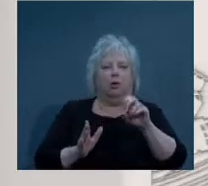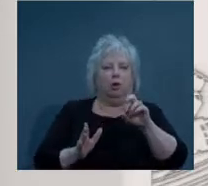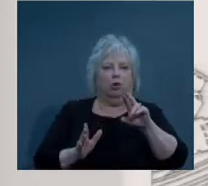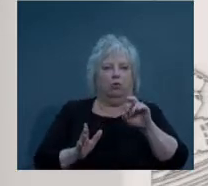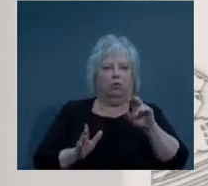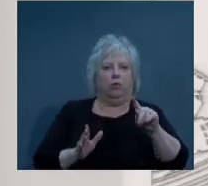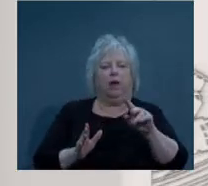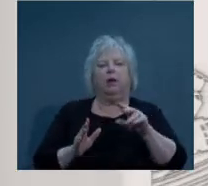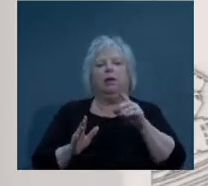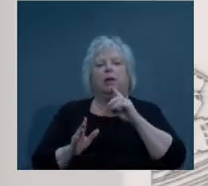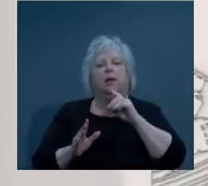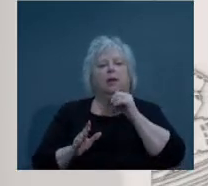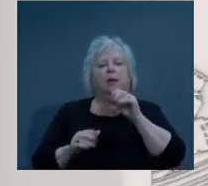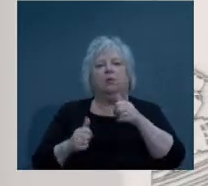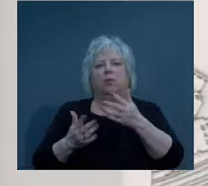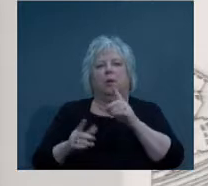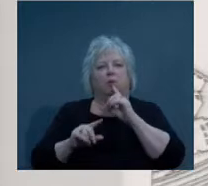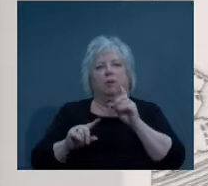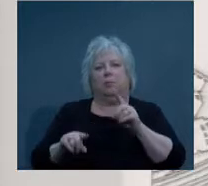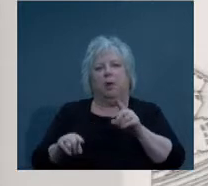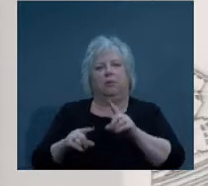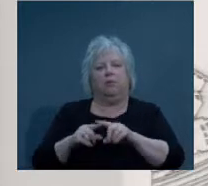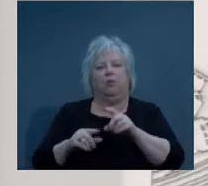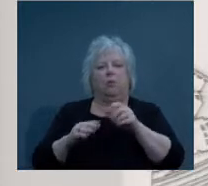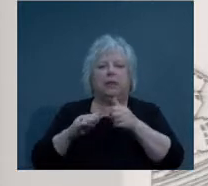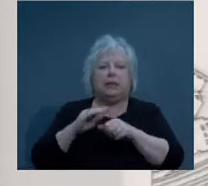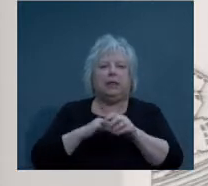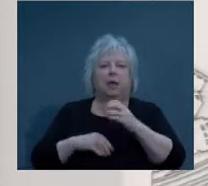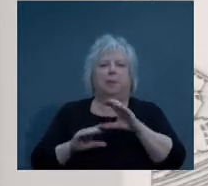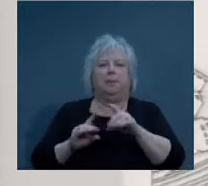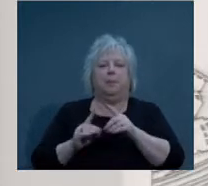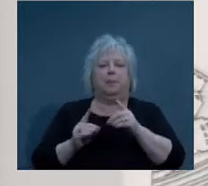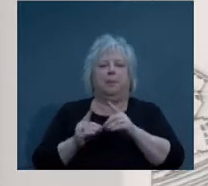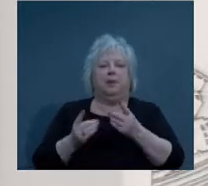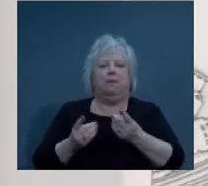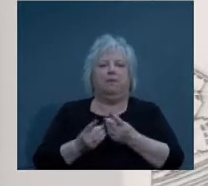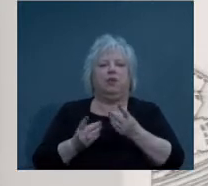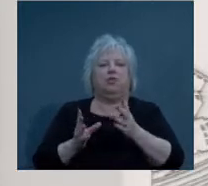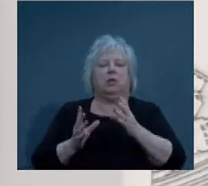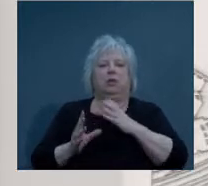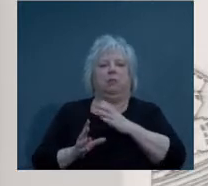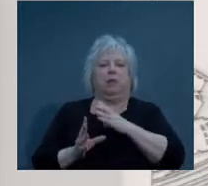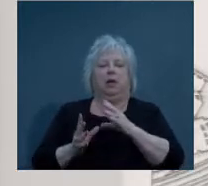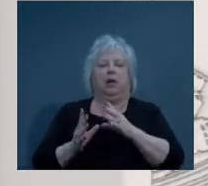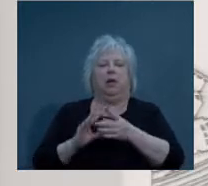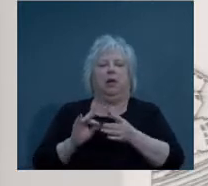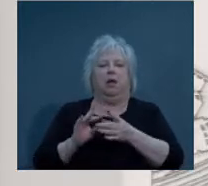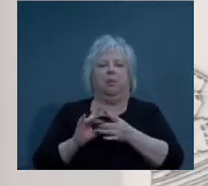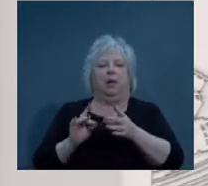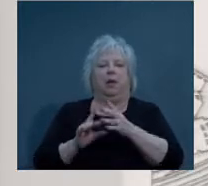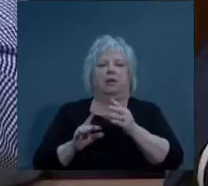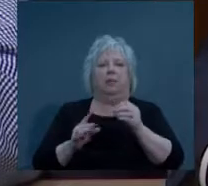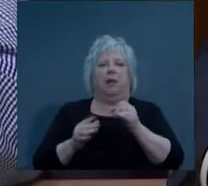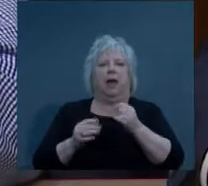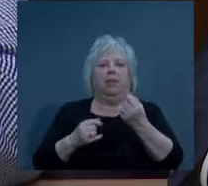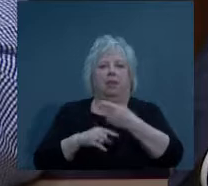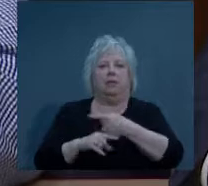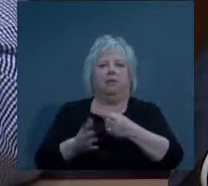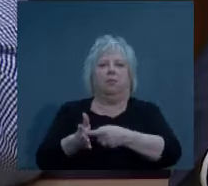revisions or responses to the subdivision committee comments by September 25th, 2019. Staff recommends